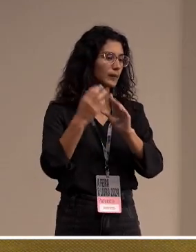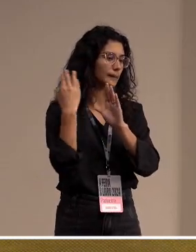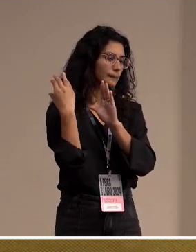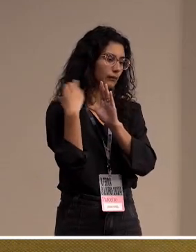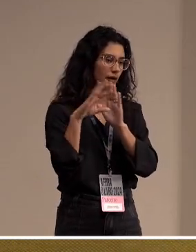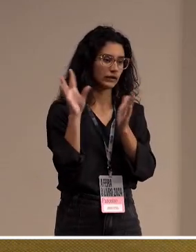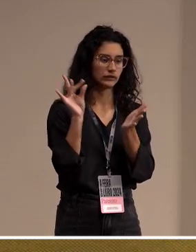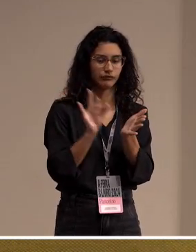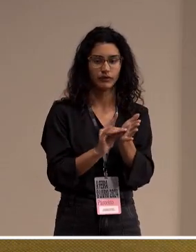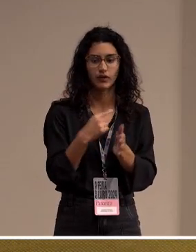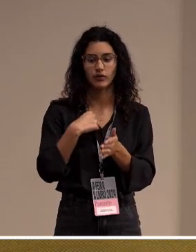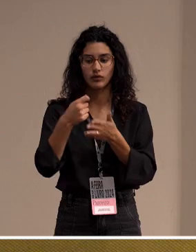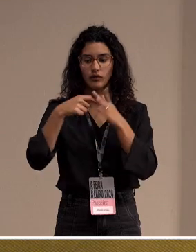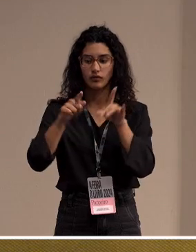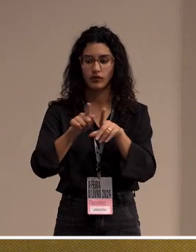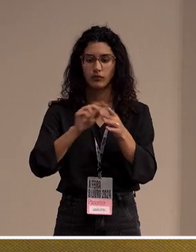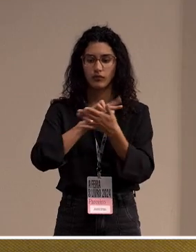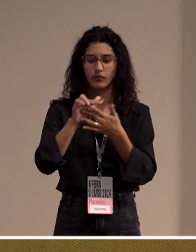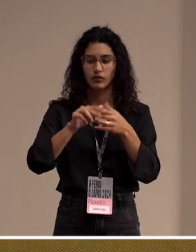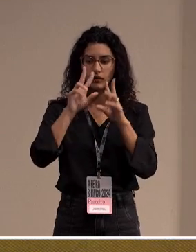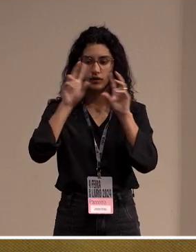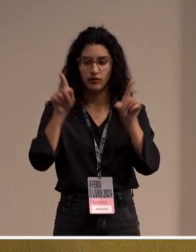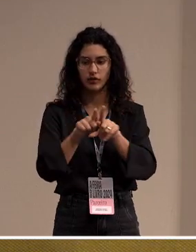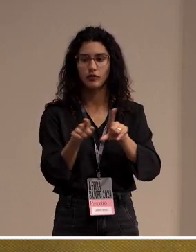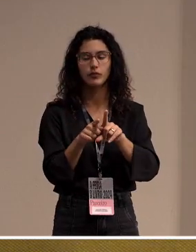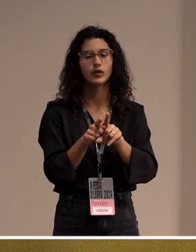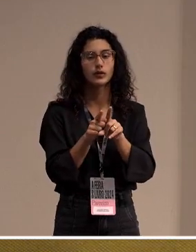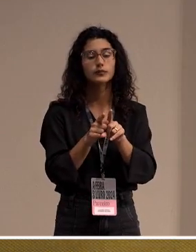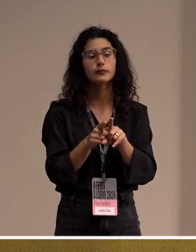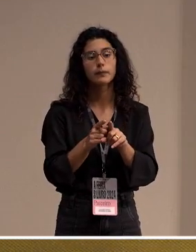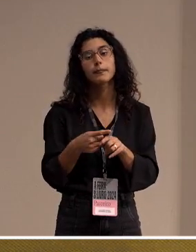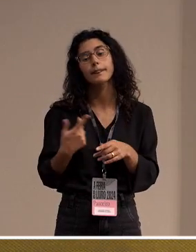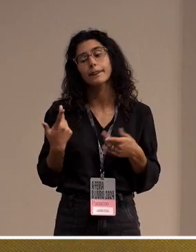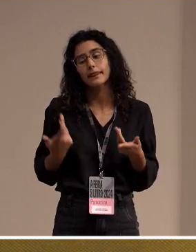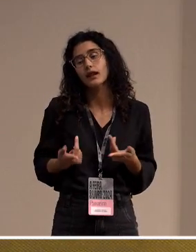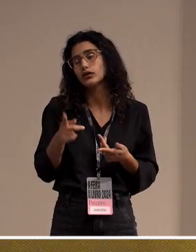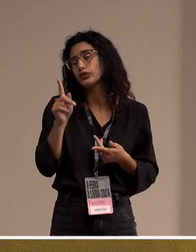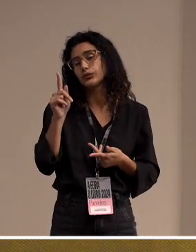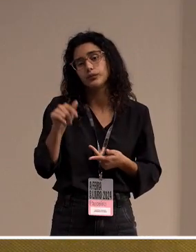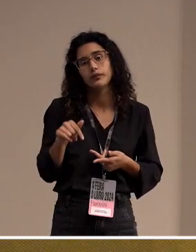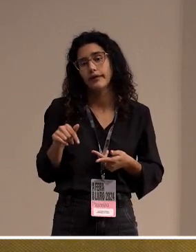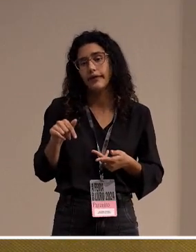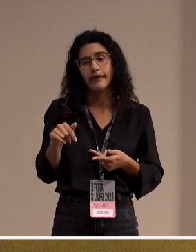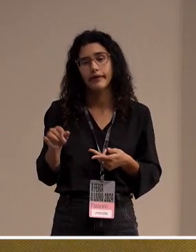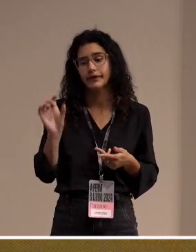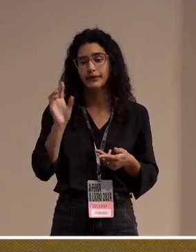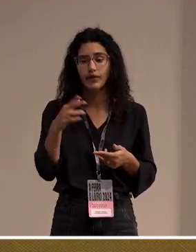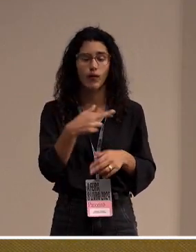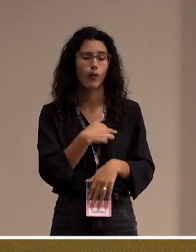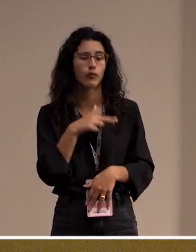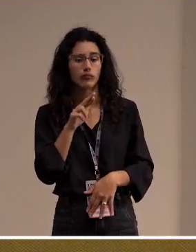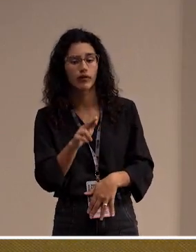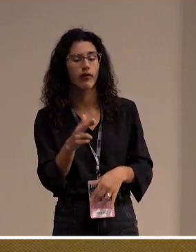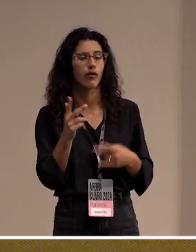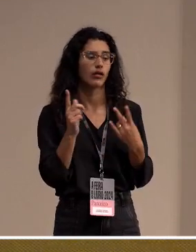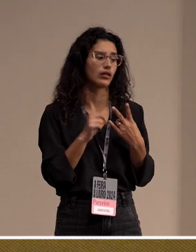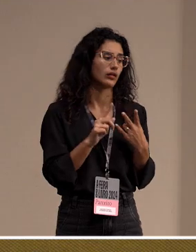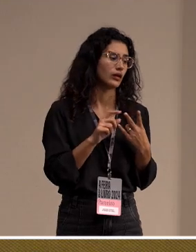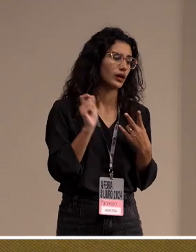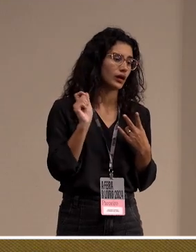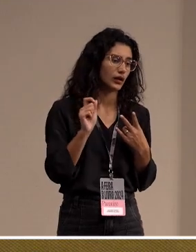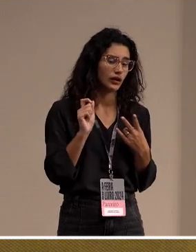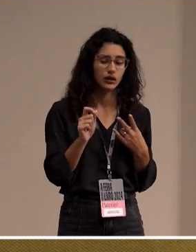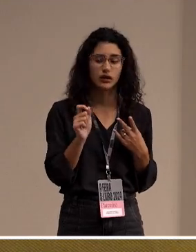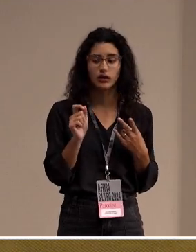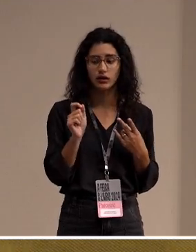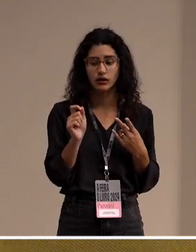them to understand the whole process. It's not just romance and whimsy. I had an idea, I wrote it down, and now it's in the bookstore. You know, there's